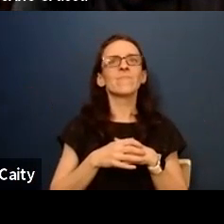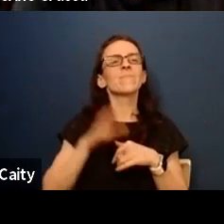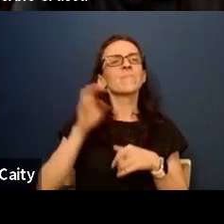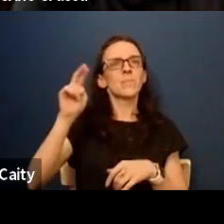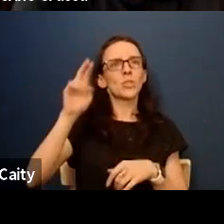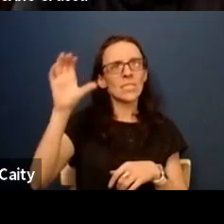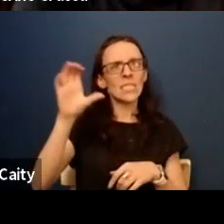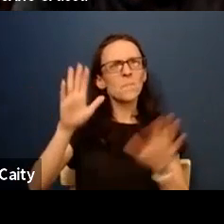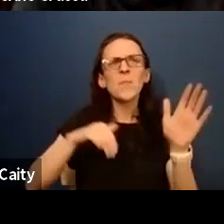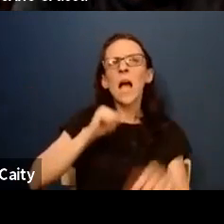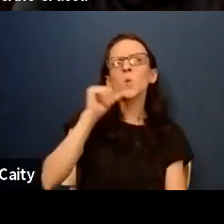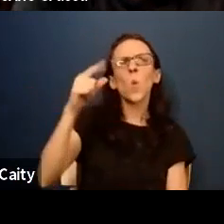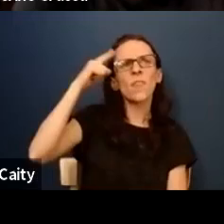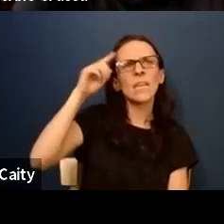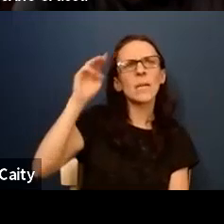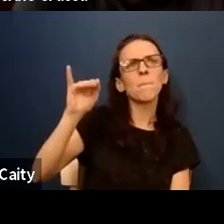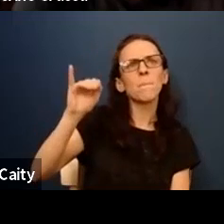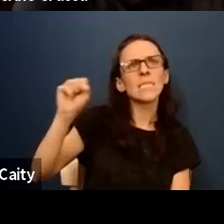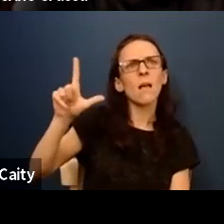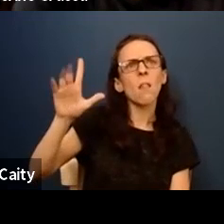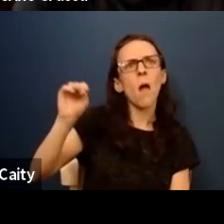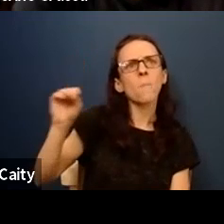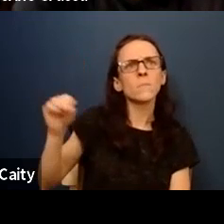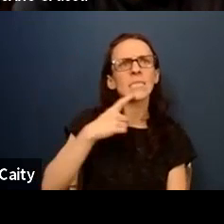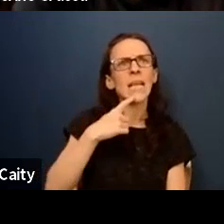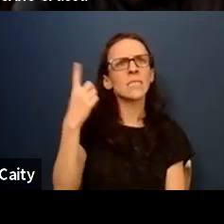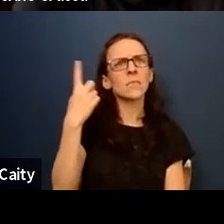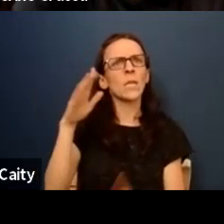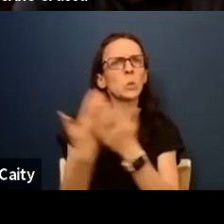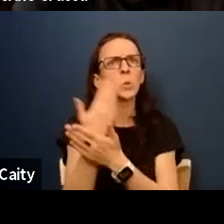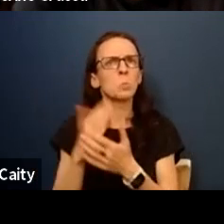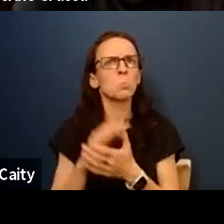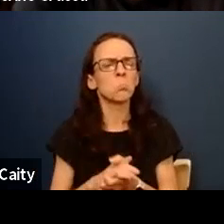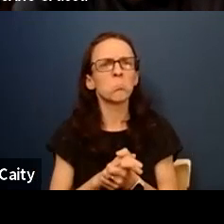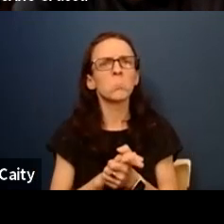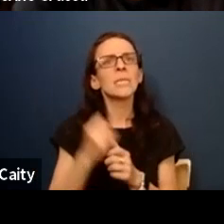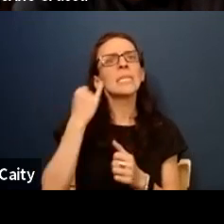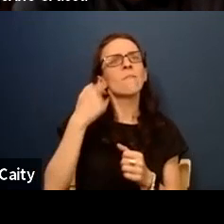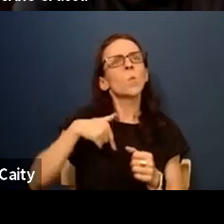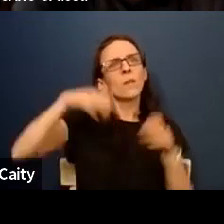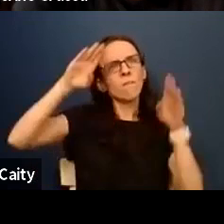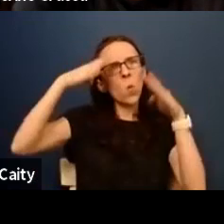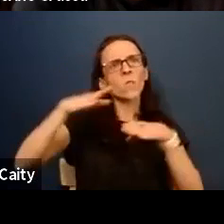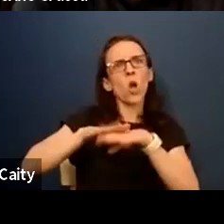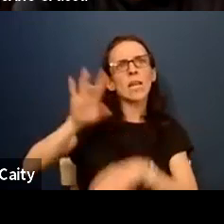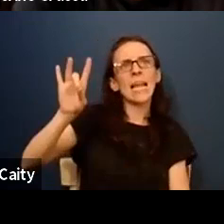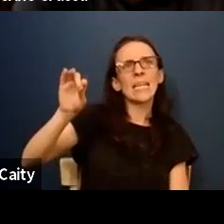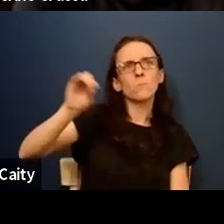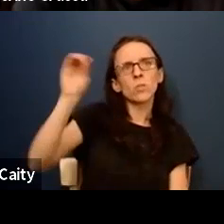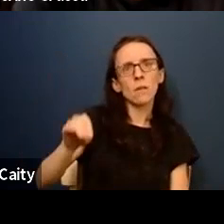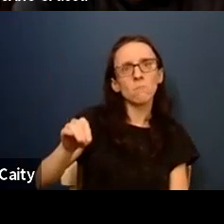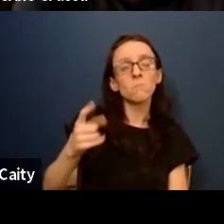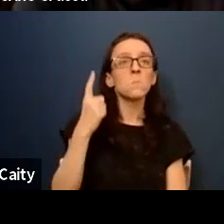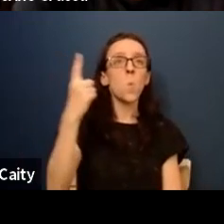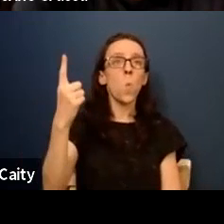don't think Ms. Lum is saying anything different than what we've said before. if we focus on the 80%, Yeah. one way to select